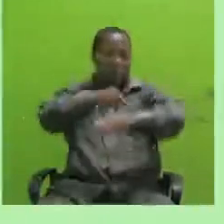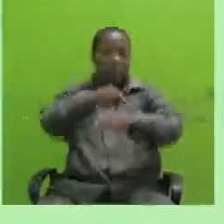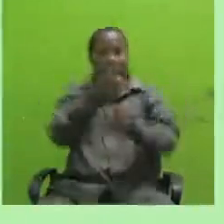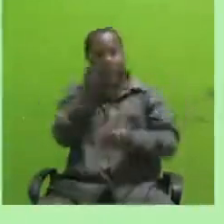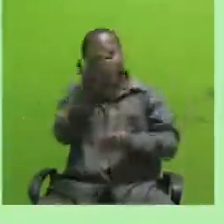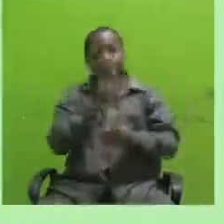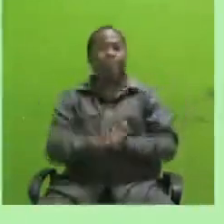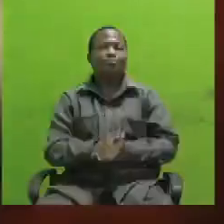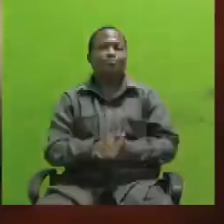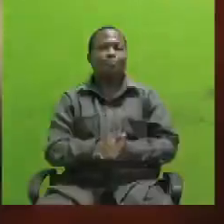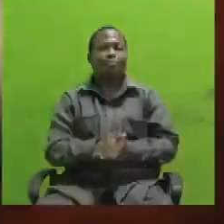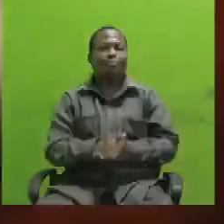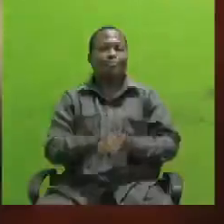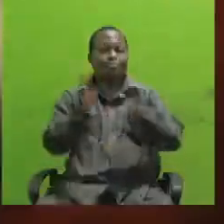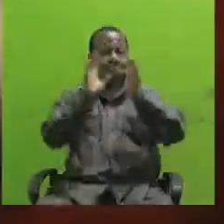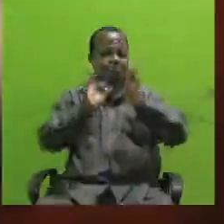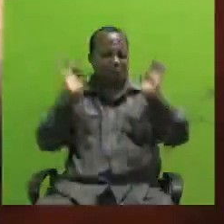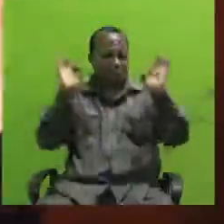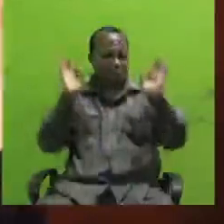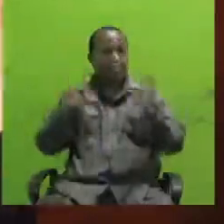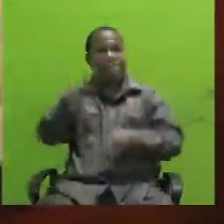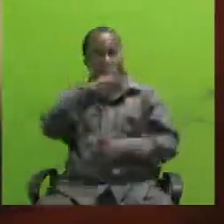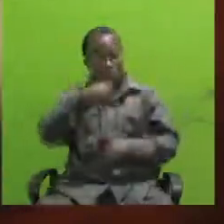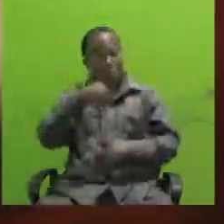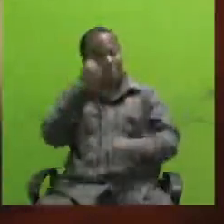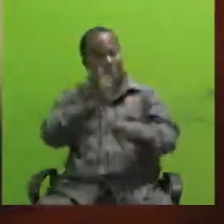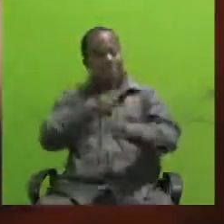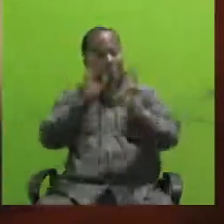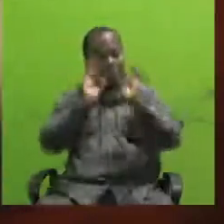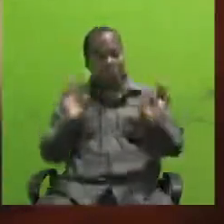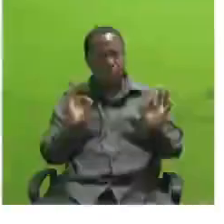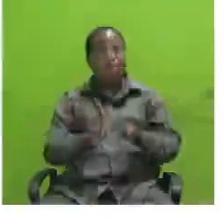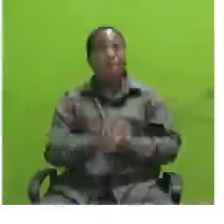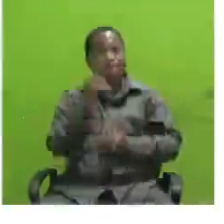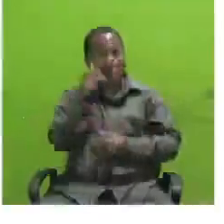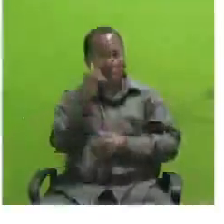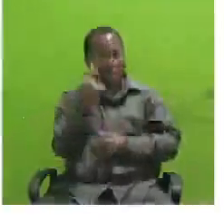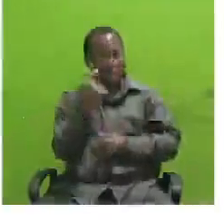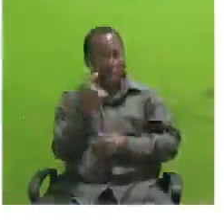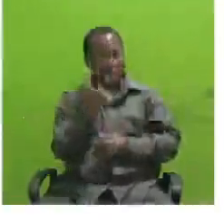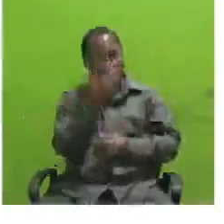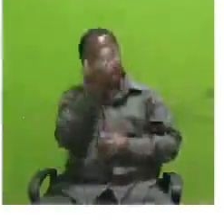paper clock. Wow, wonderful. Those are fine. Can I see them, please?